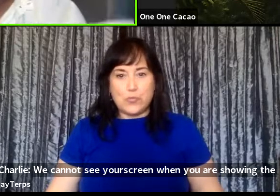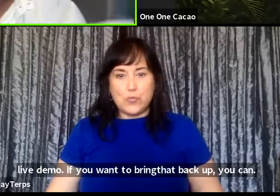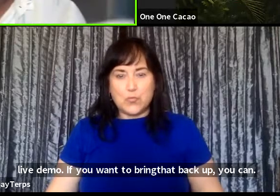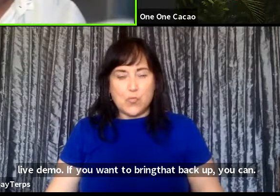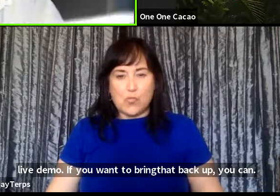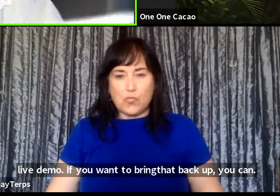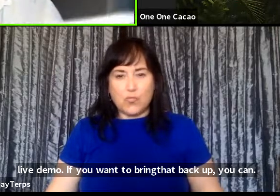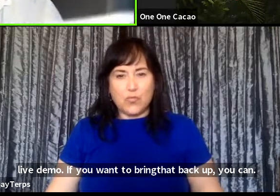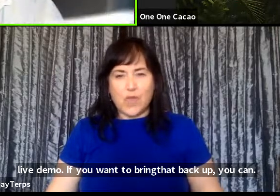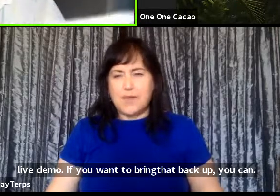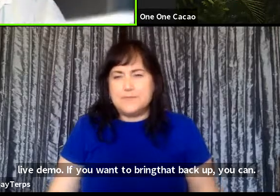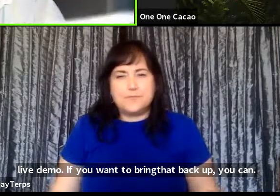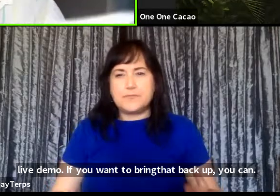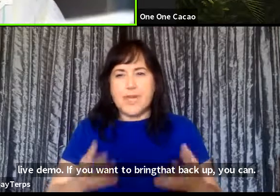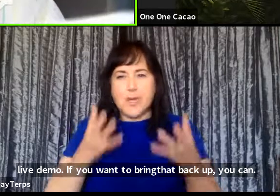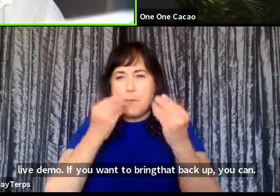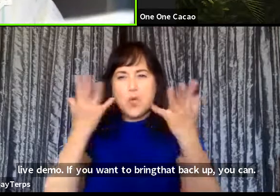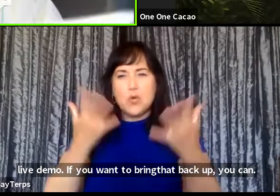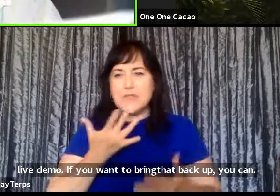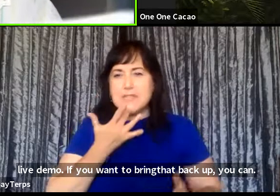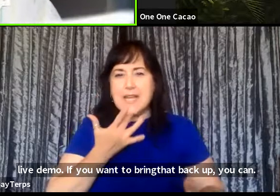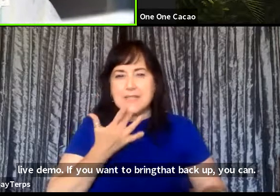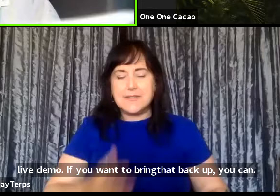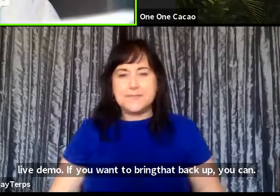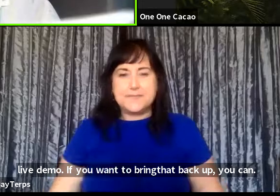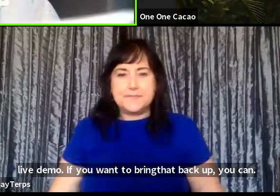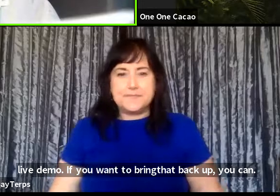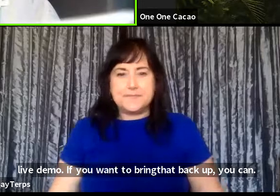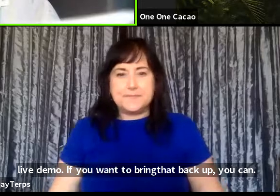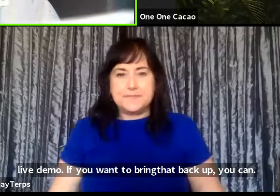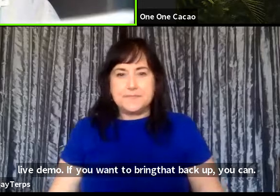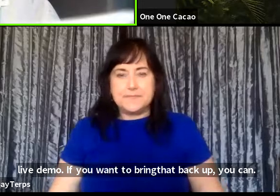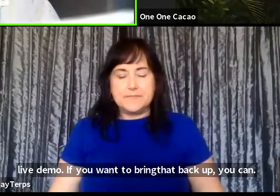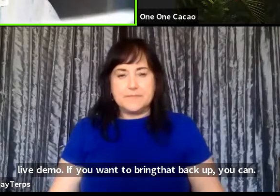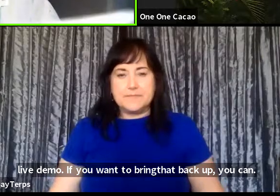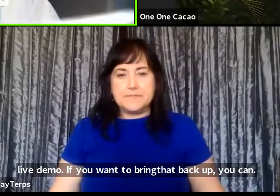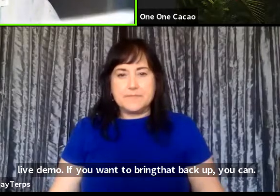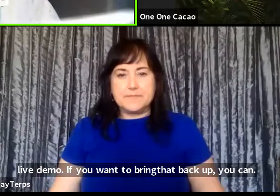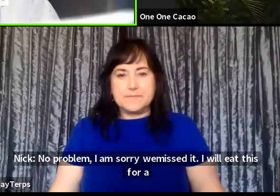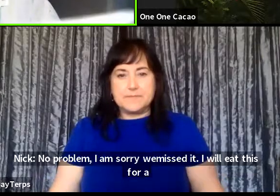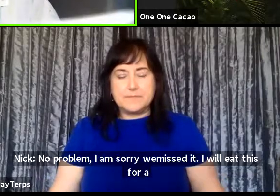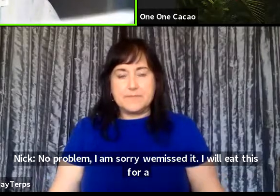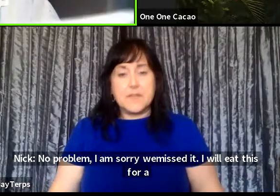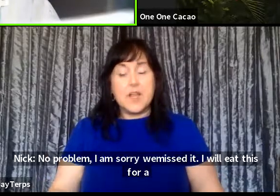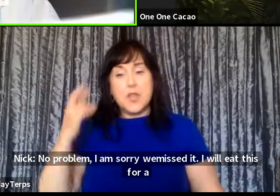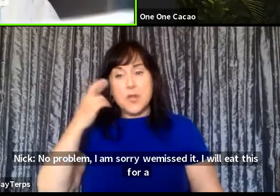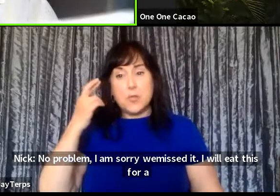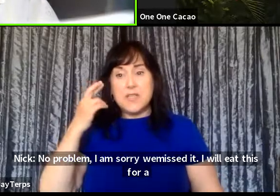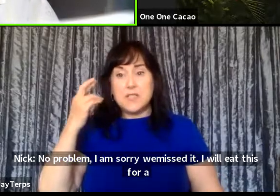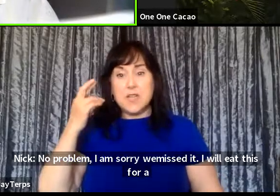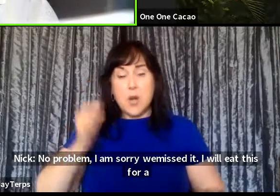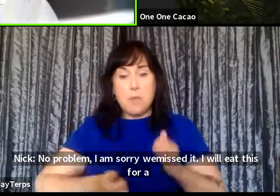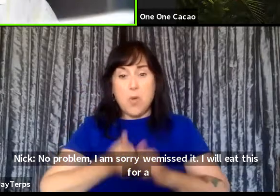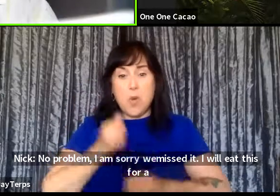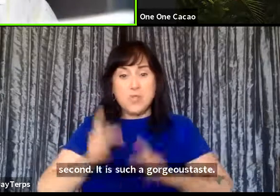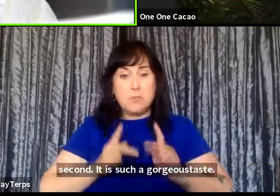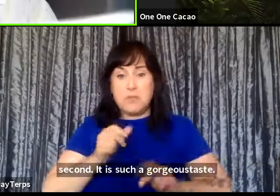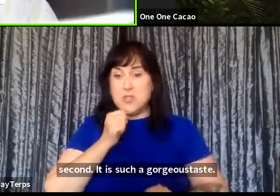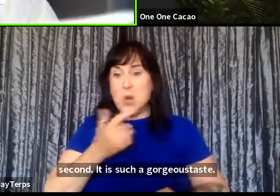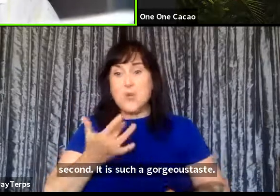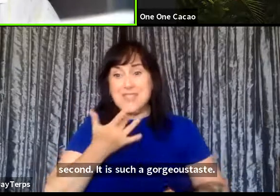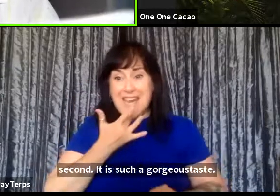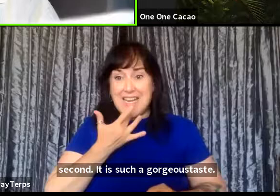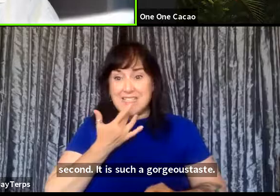it's such a gorgeous taste. It's actually the second highest antioxidant food on the planet. The reason why most people don't get to eat